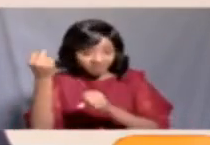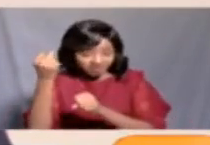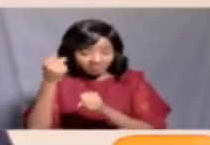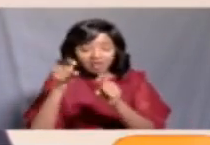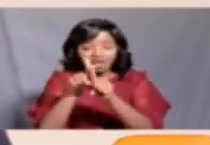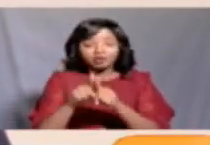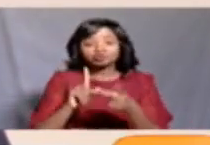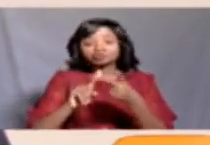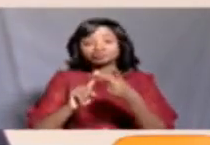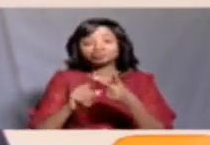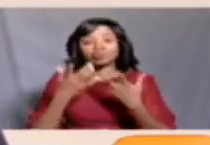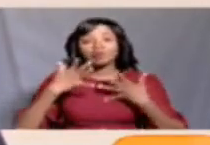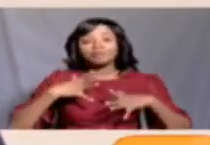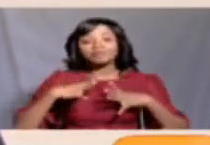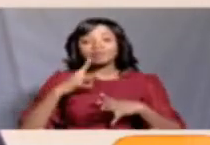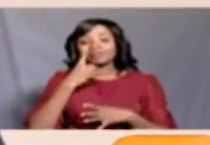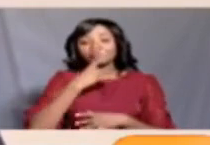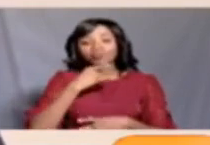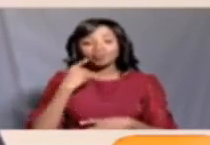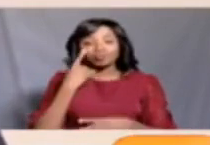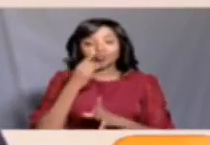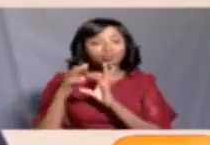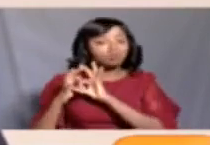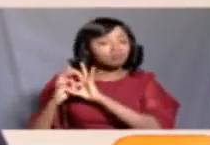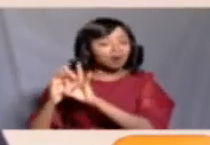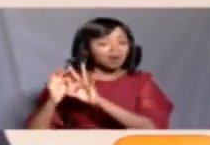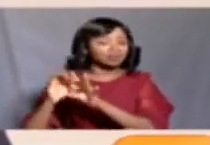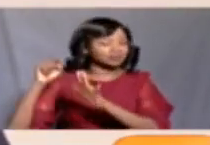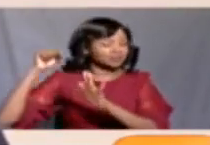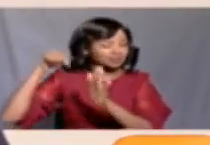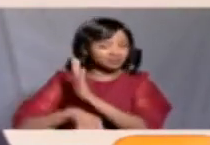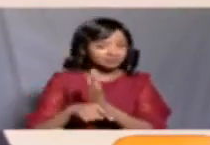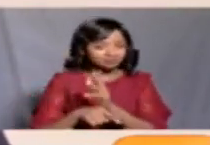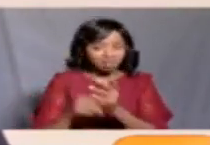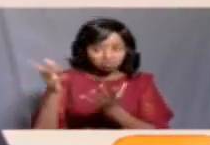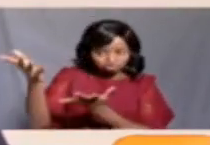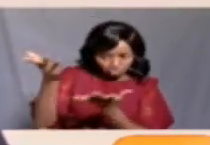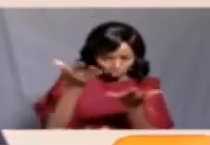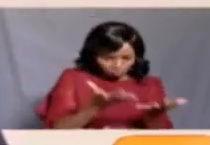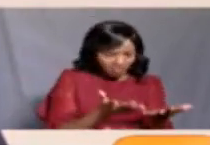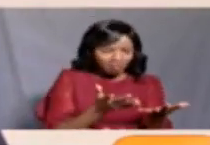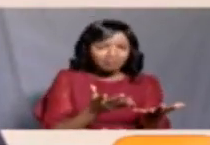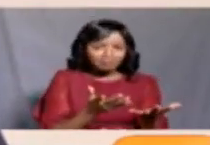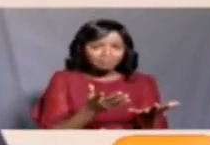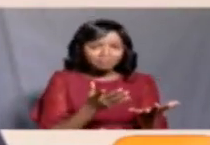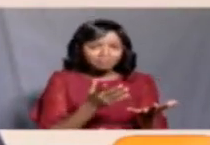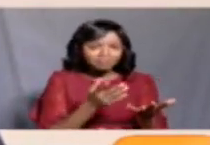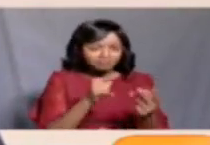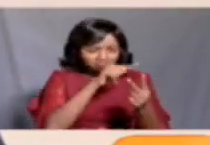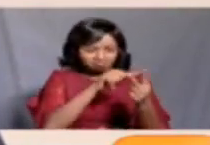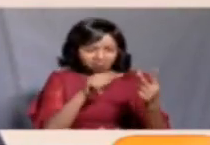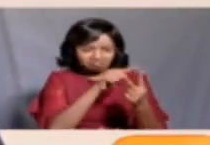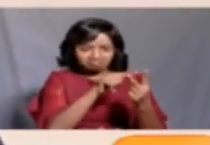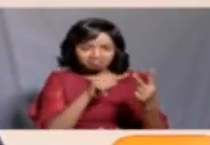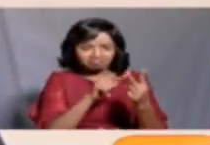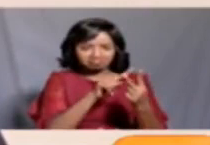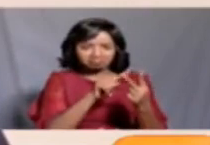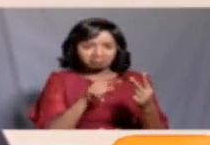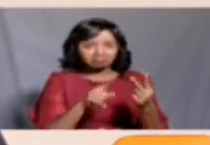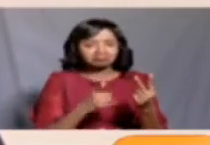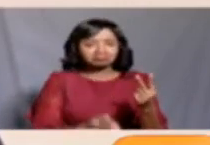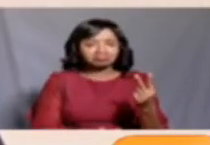said articulately, that it's part and parcel of who we are. Yeah. So you find that if you have someone, the communities of faith or the